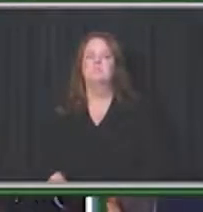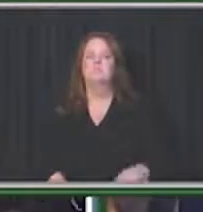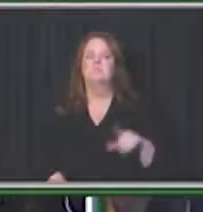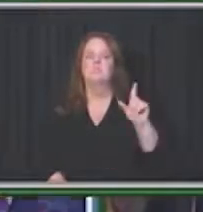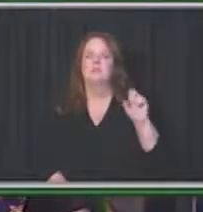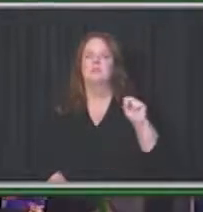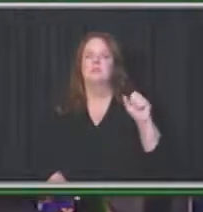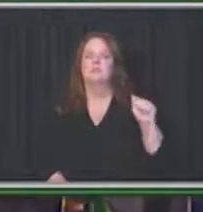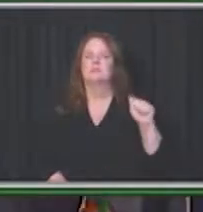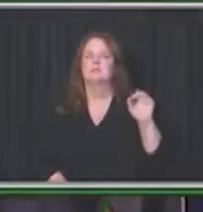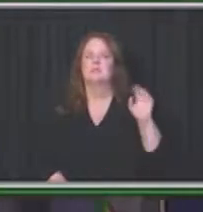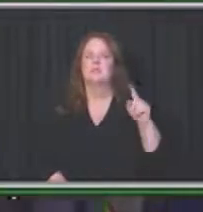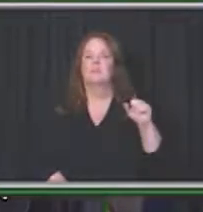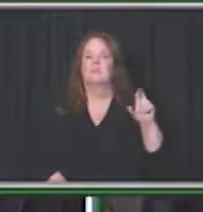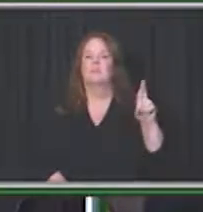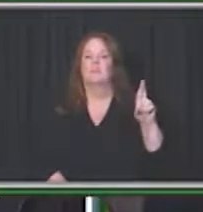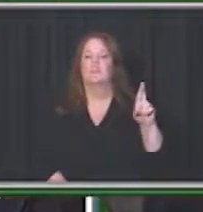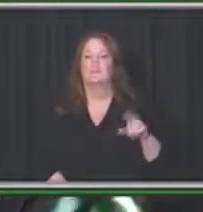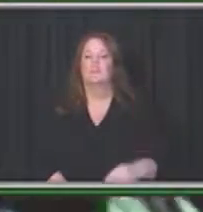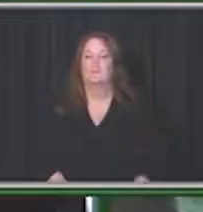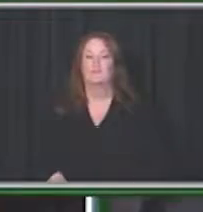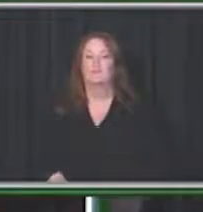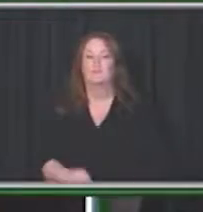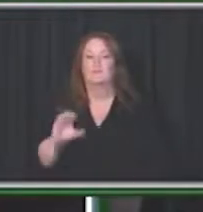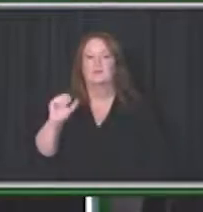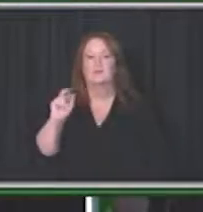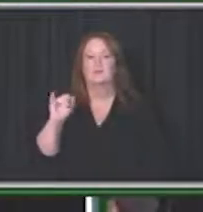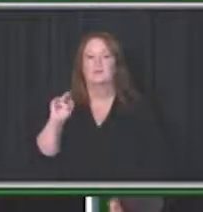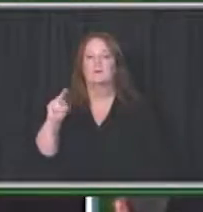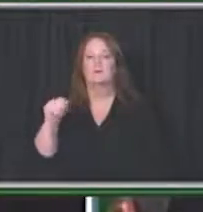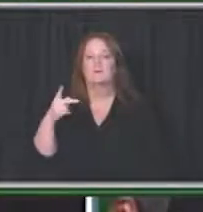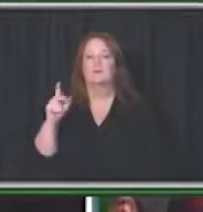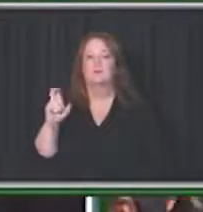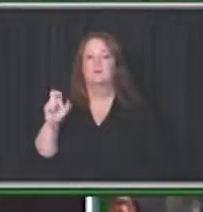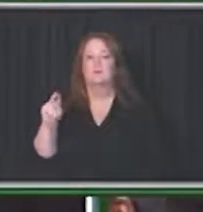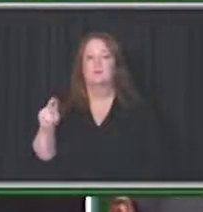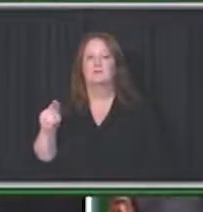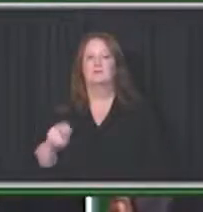Lisa Ford. Karina Pelleflex.